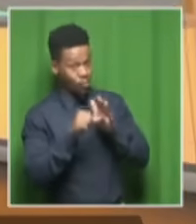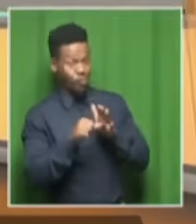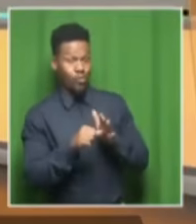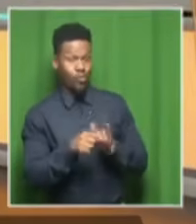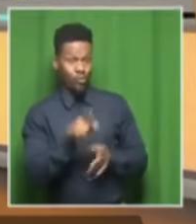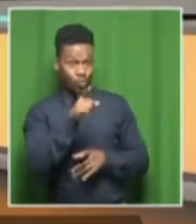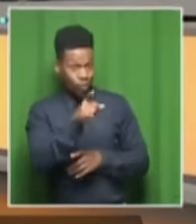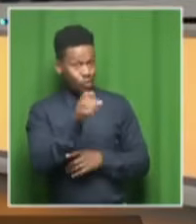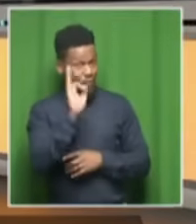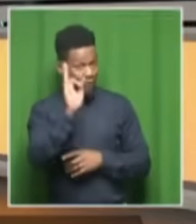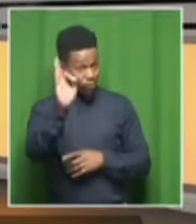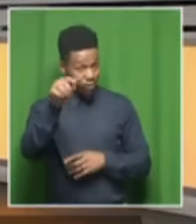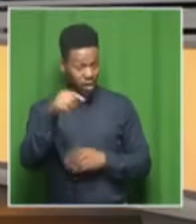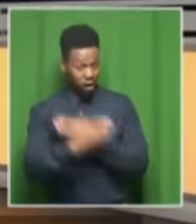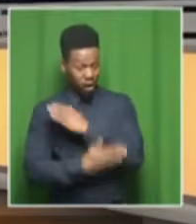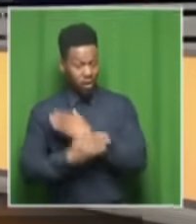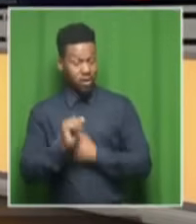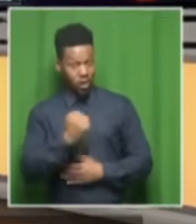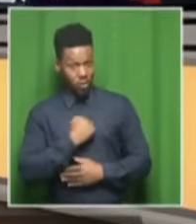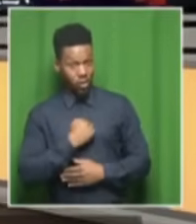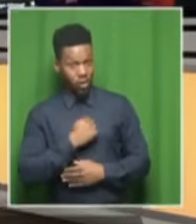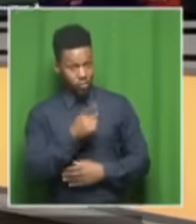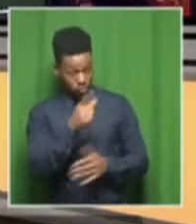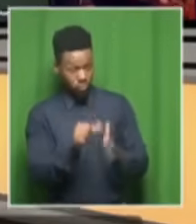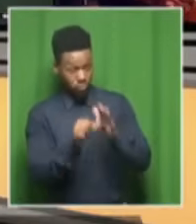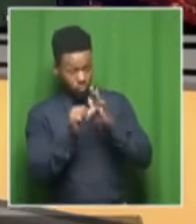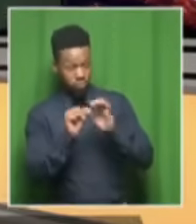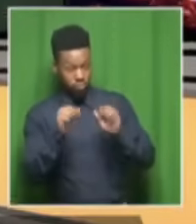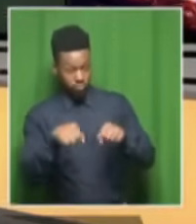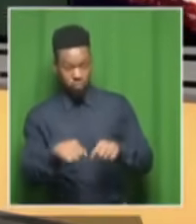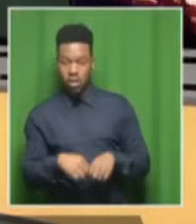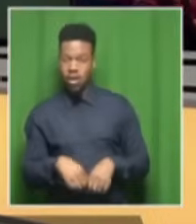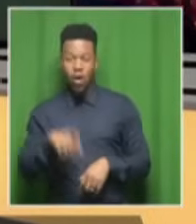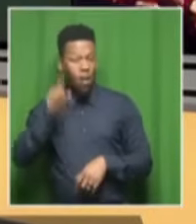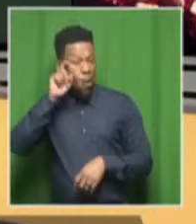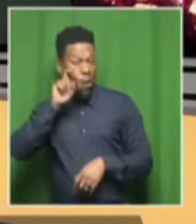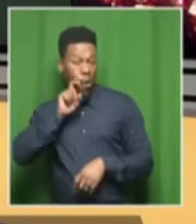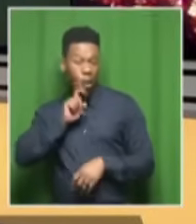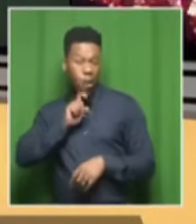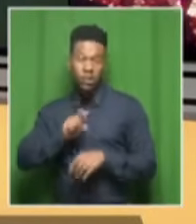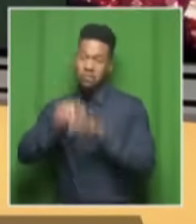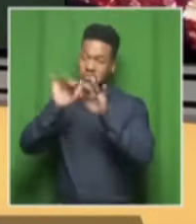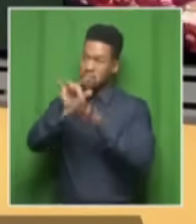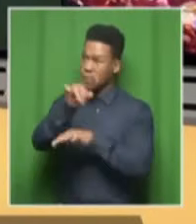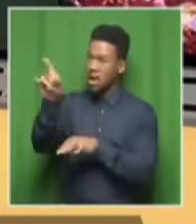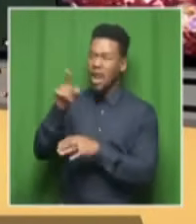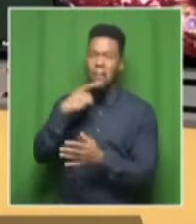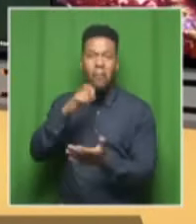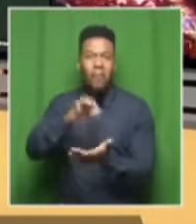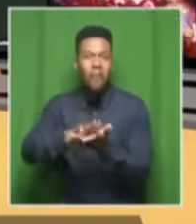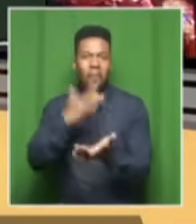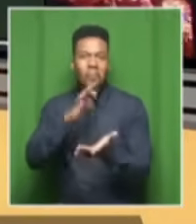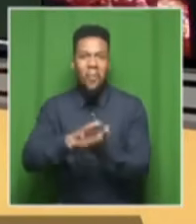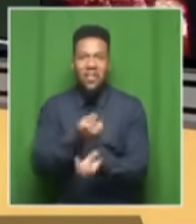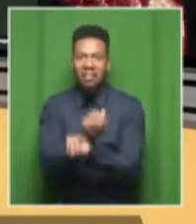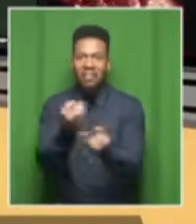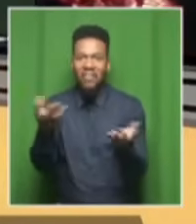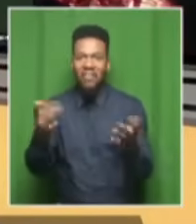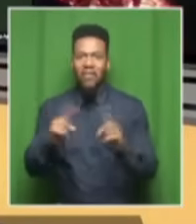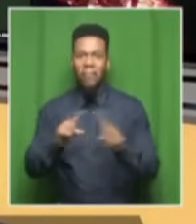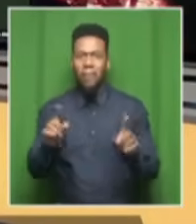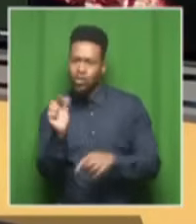are the future of this country. You know, a lot of older people that are making these promises are going to be moving on and out, and they've